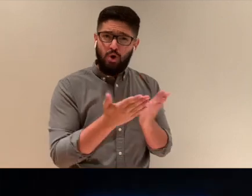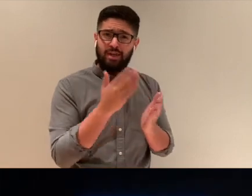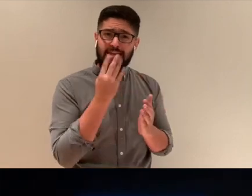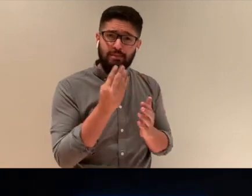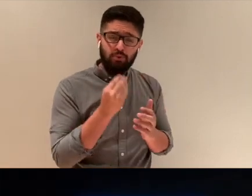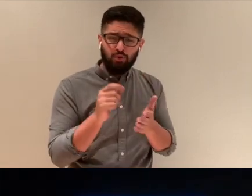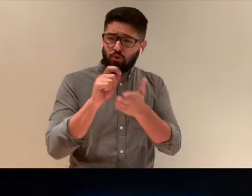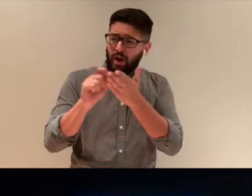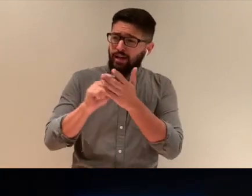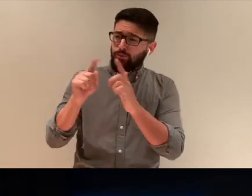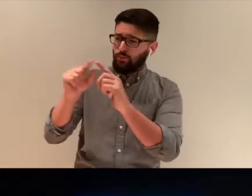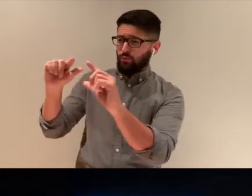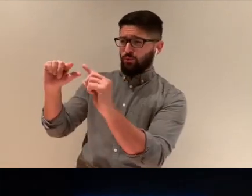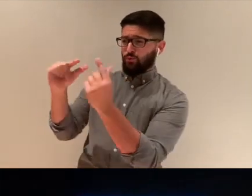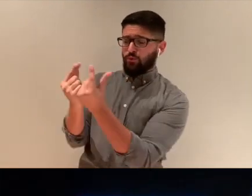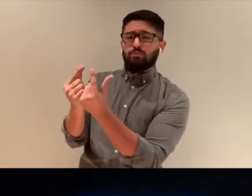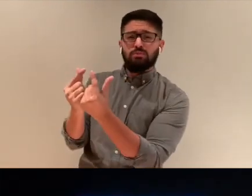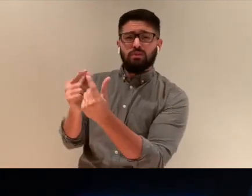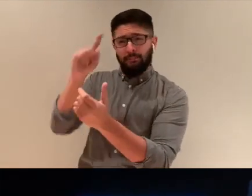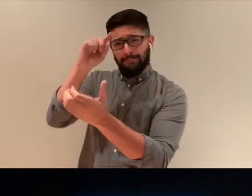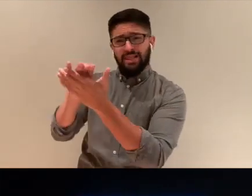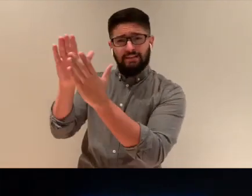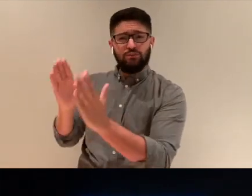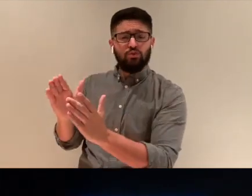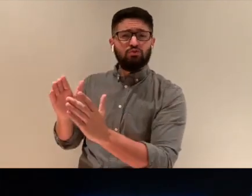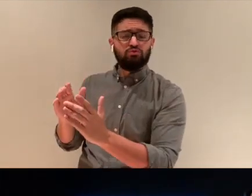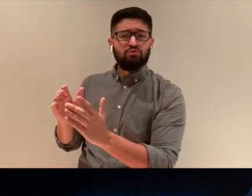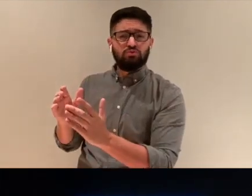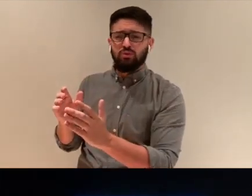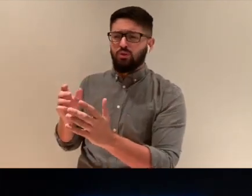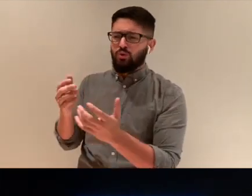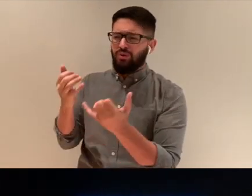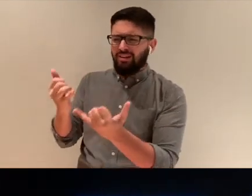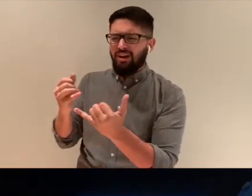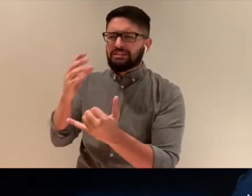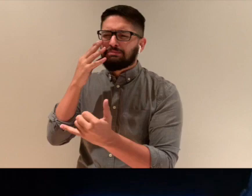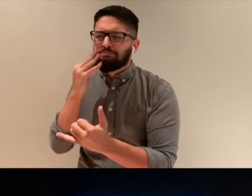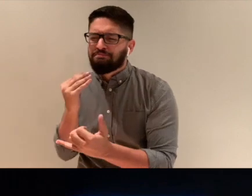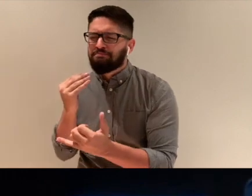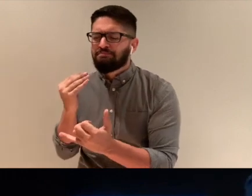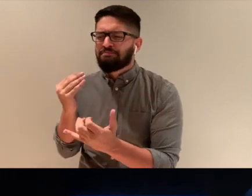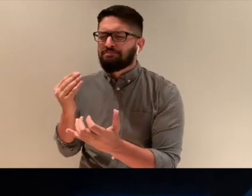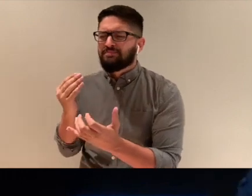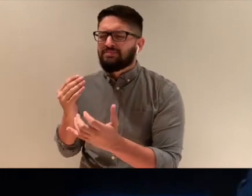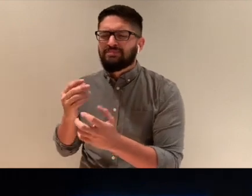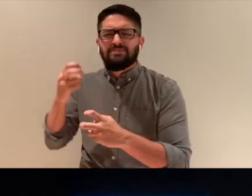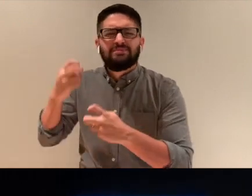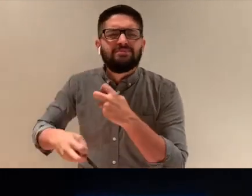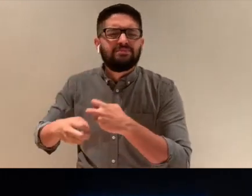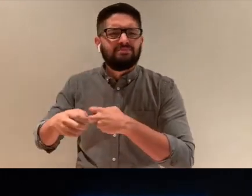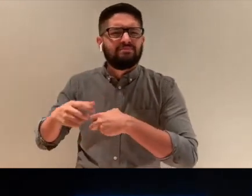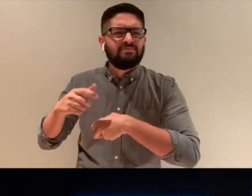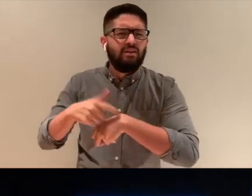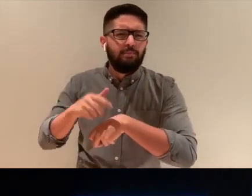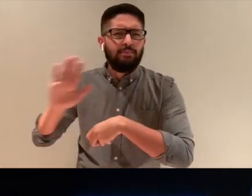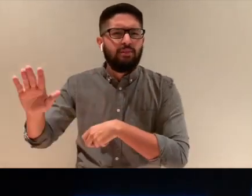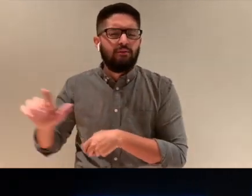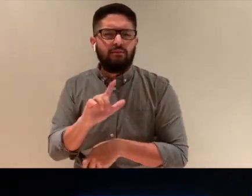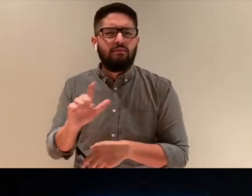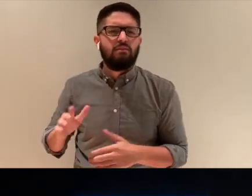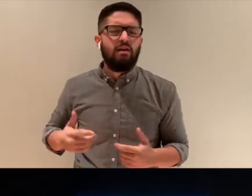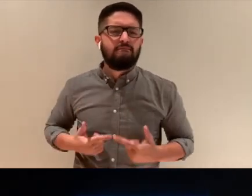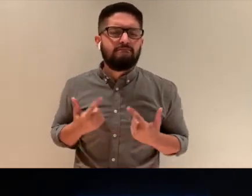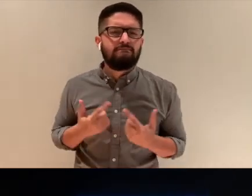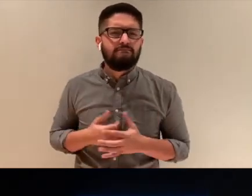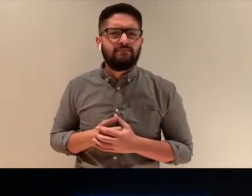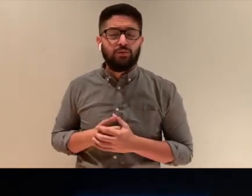of Hebrews here is writing to a group of believers who are going through a very difficult season in